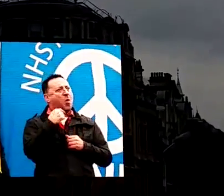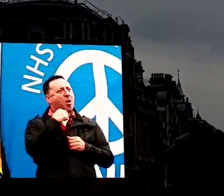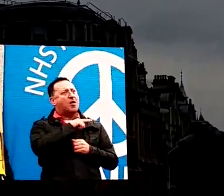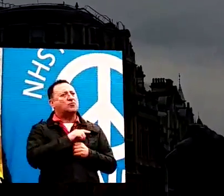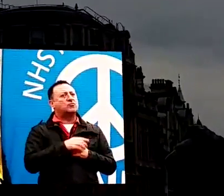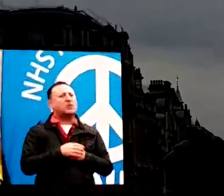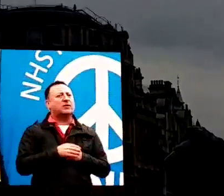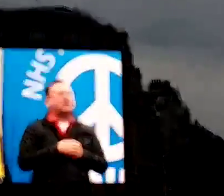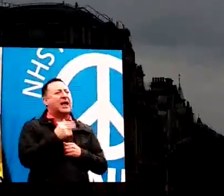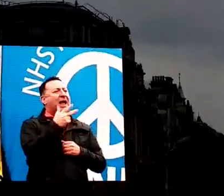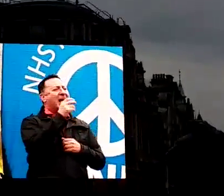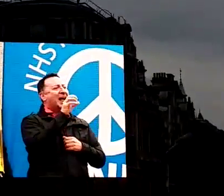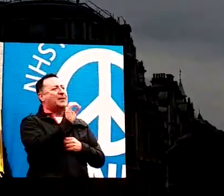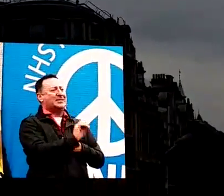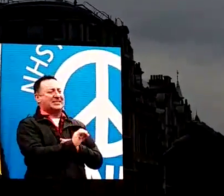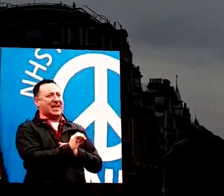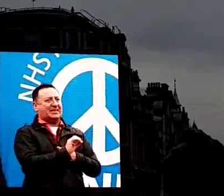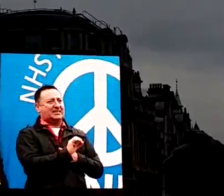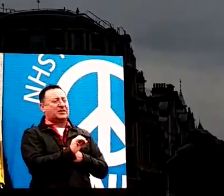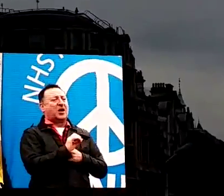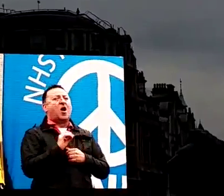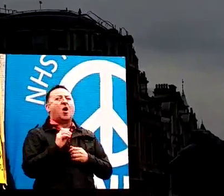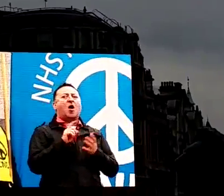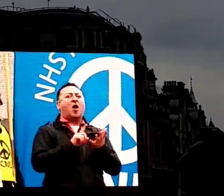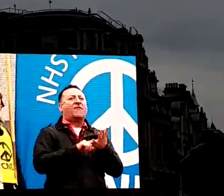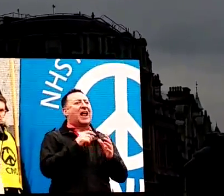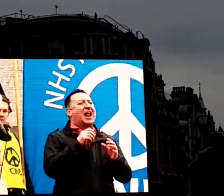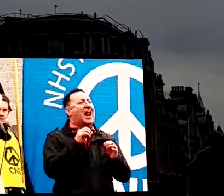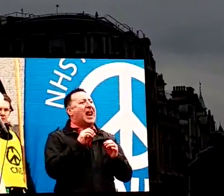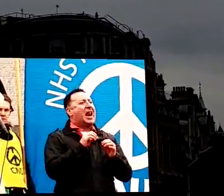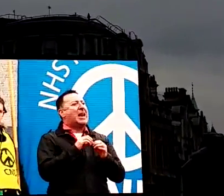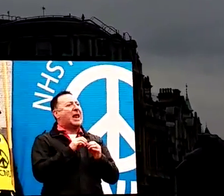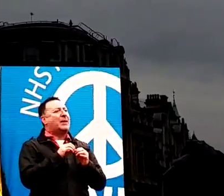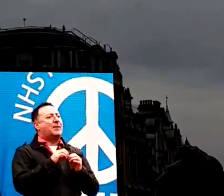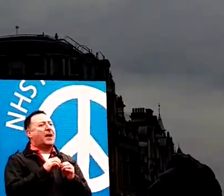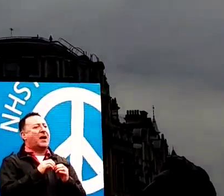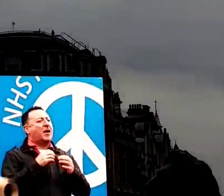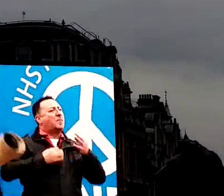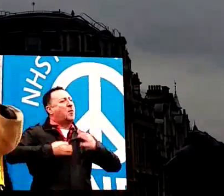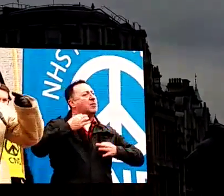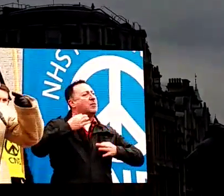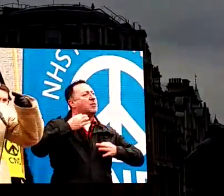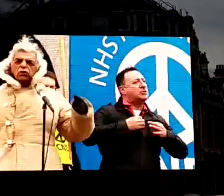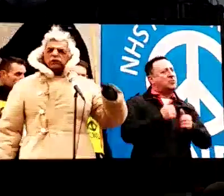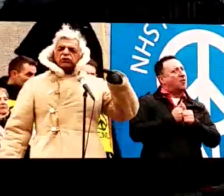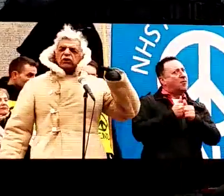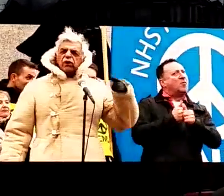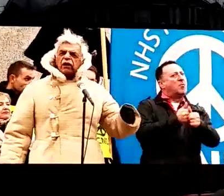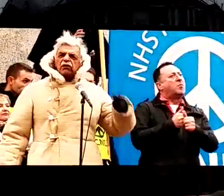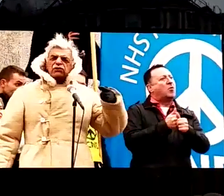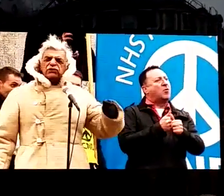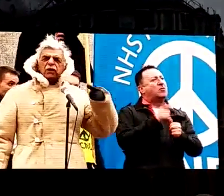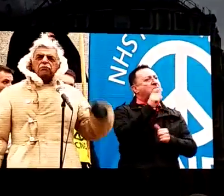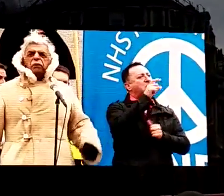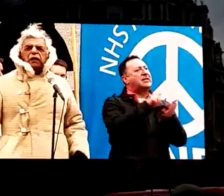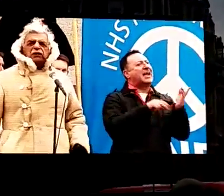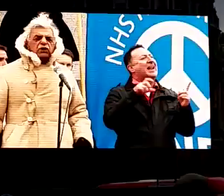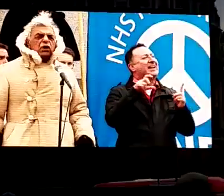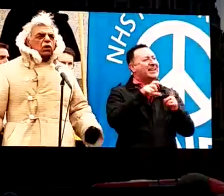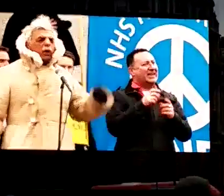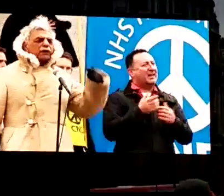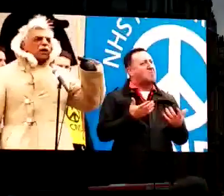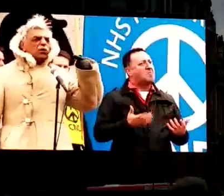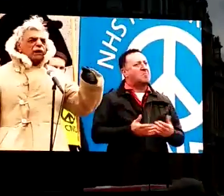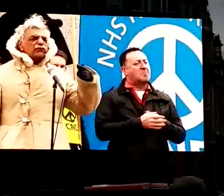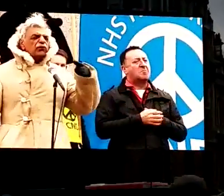Virtually 80% of the constituency Labour parties backed CND. So that opportunist, careerist